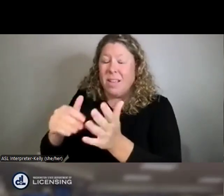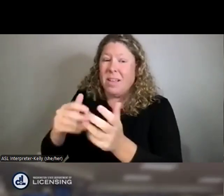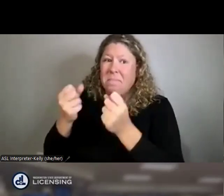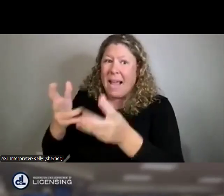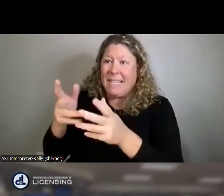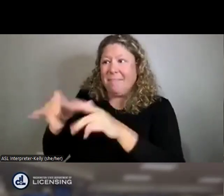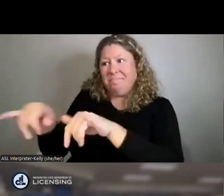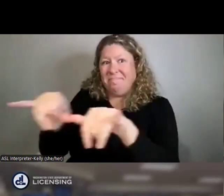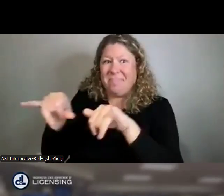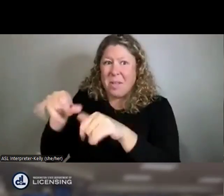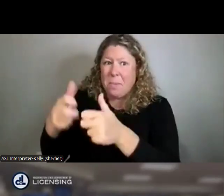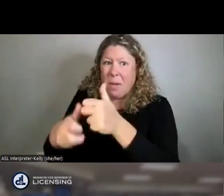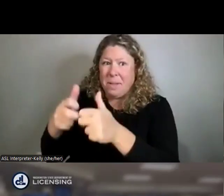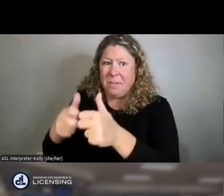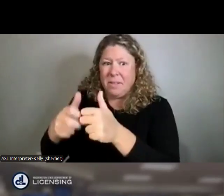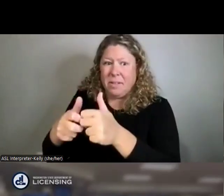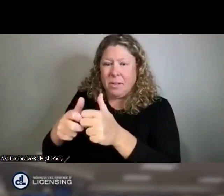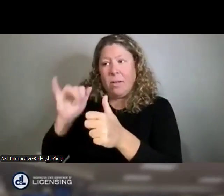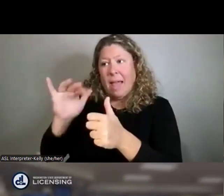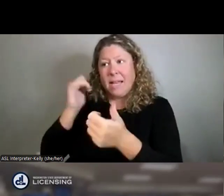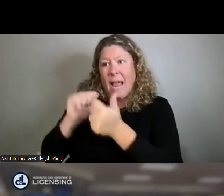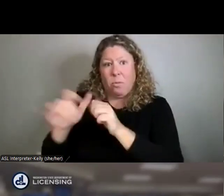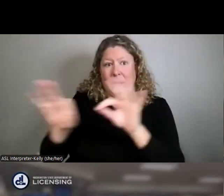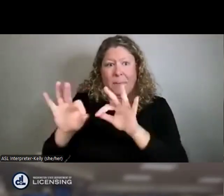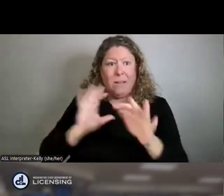So that is how we chose what our priorities were.